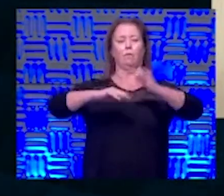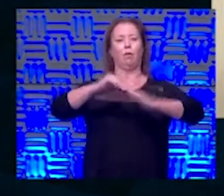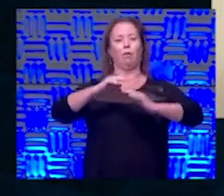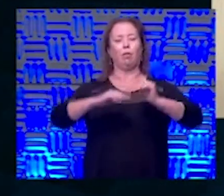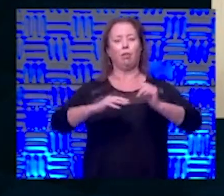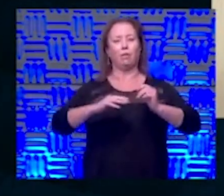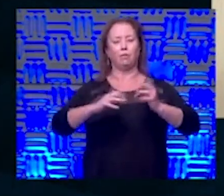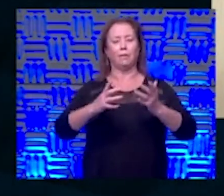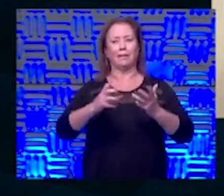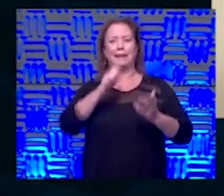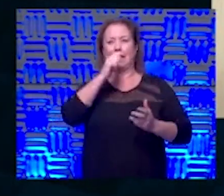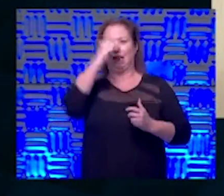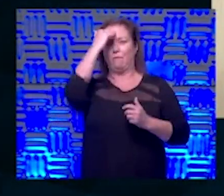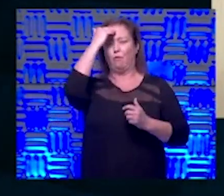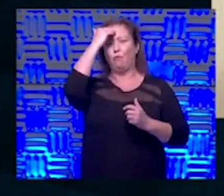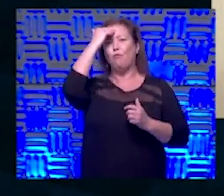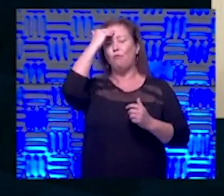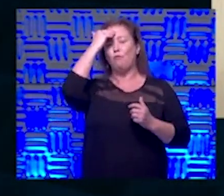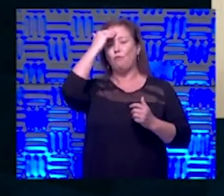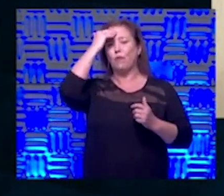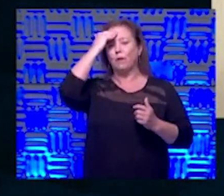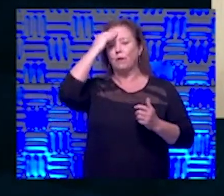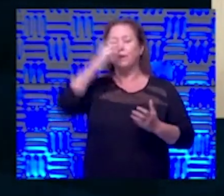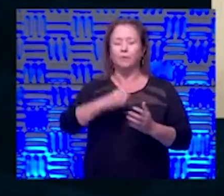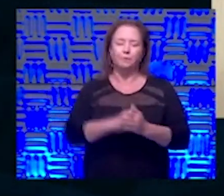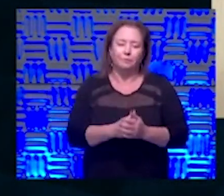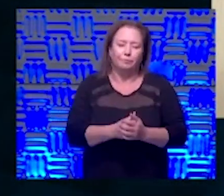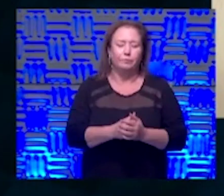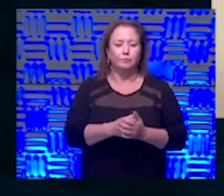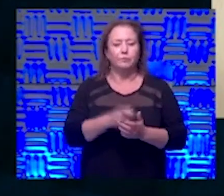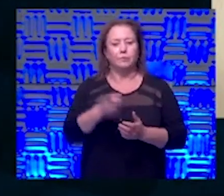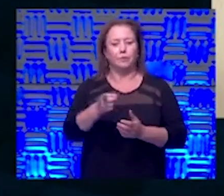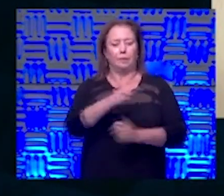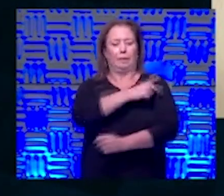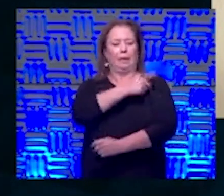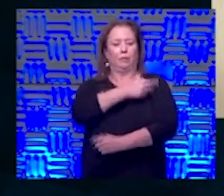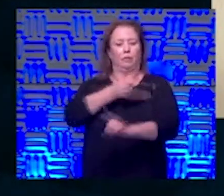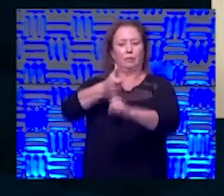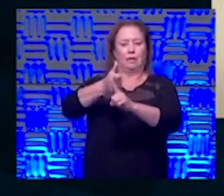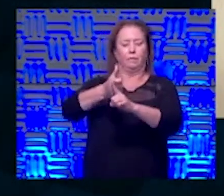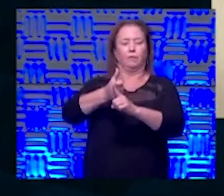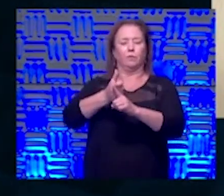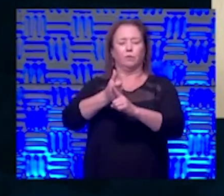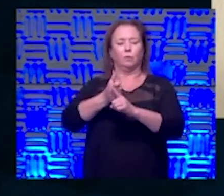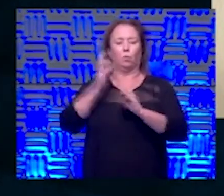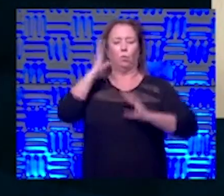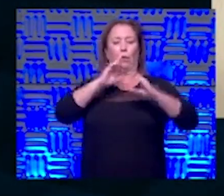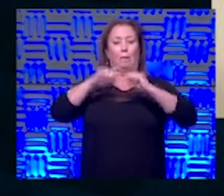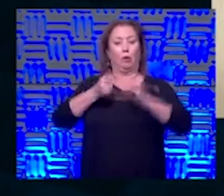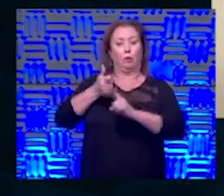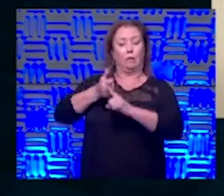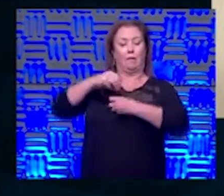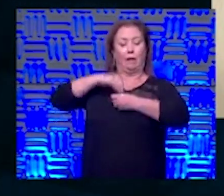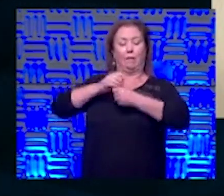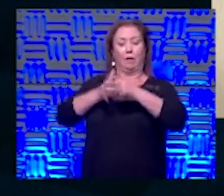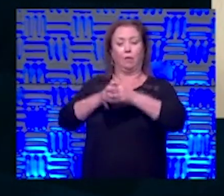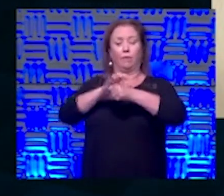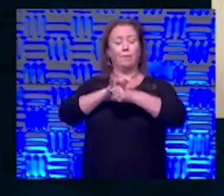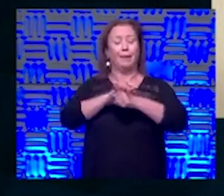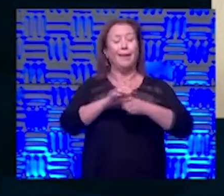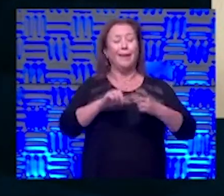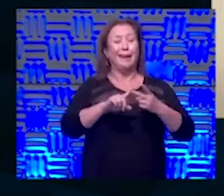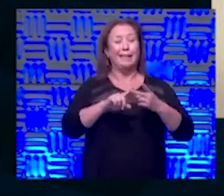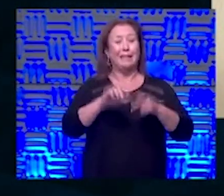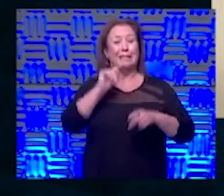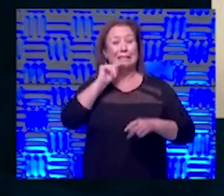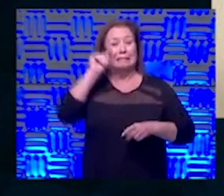the unknown and what if she makes a poor mistake? What if she does have it and doesn't know it and spreads it? With my adolescent and child